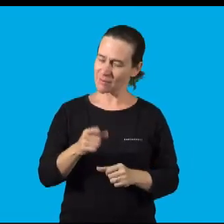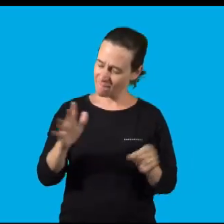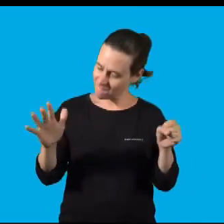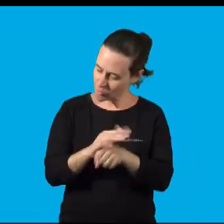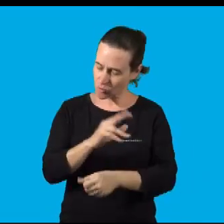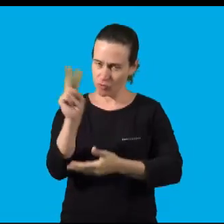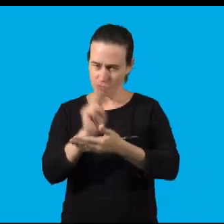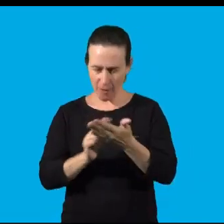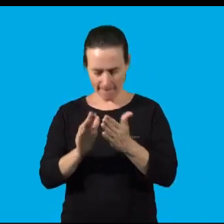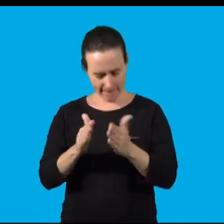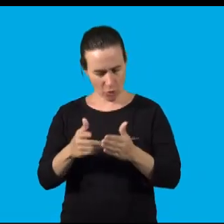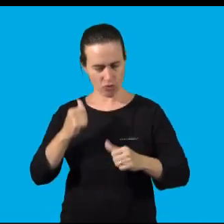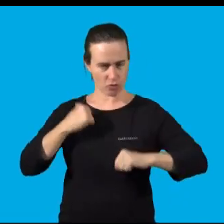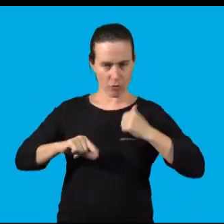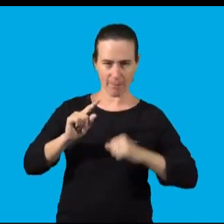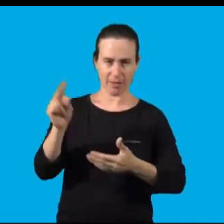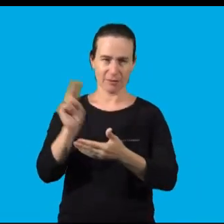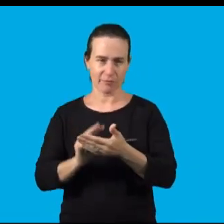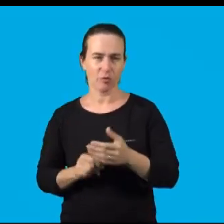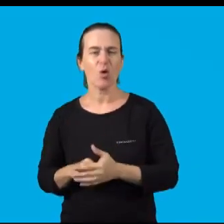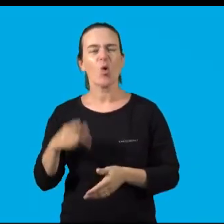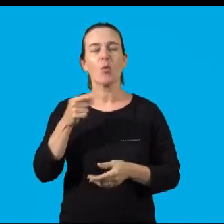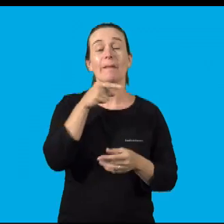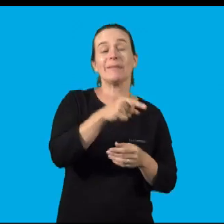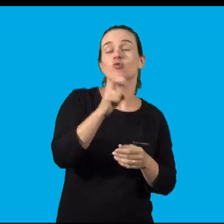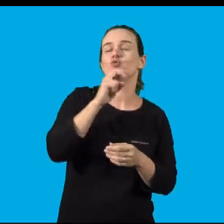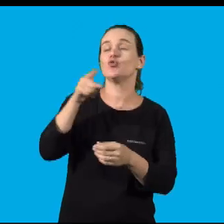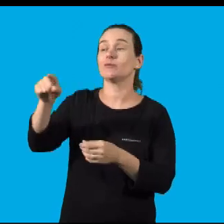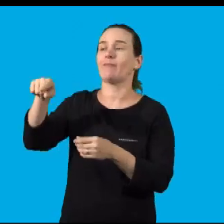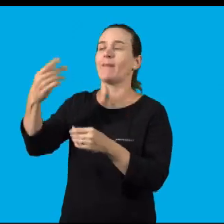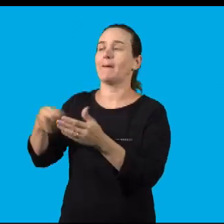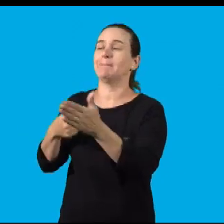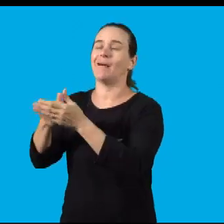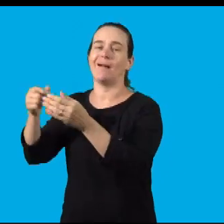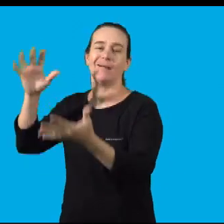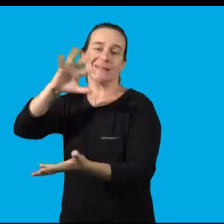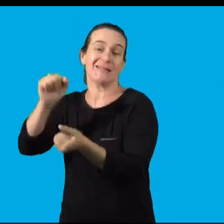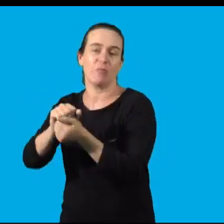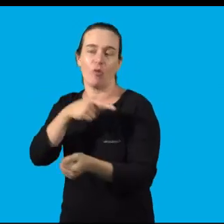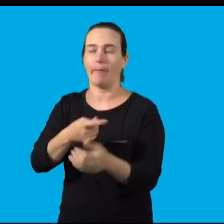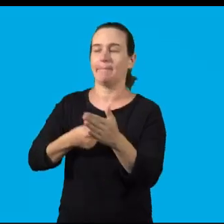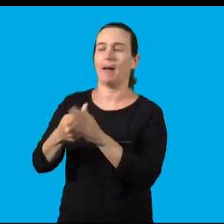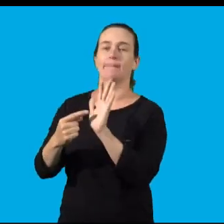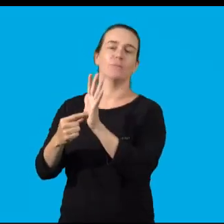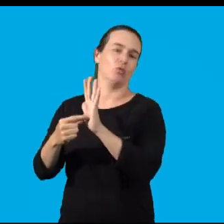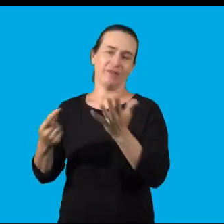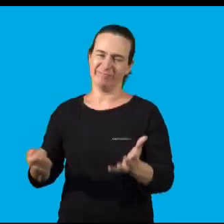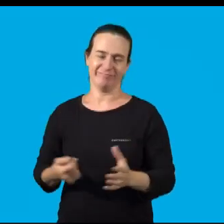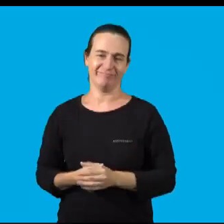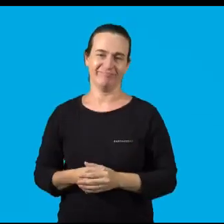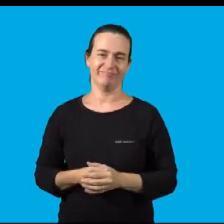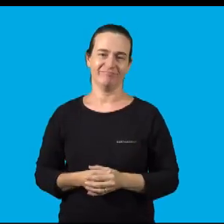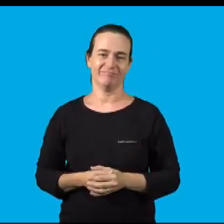was an over-reliance on summaries and film versions of the text, and film adaptations are often not